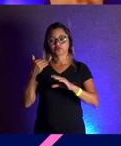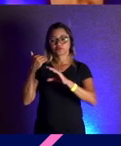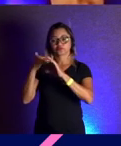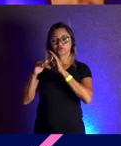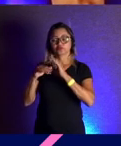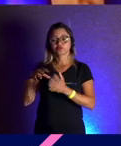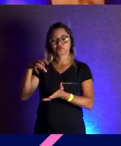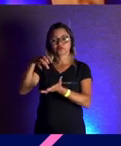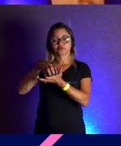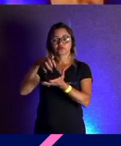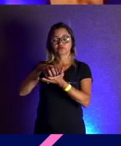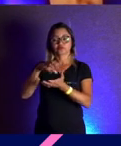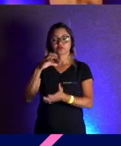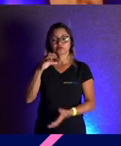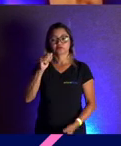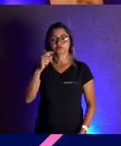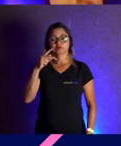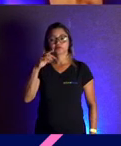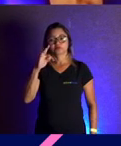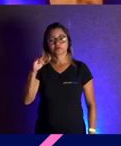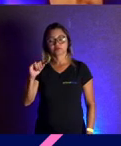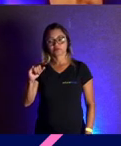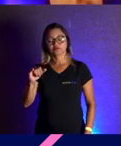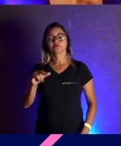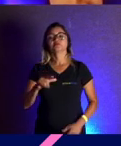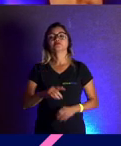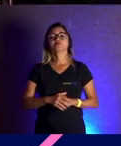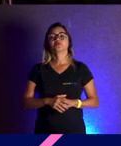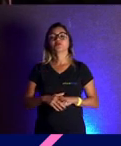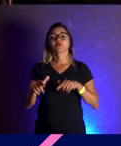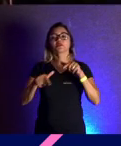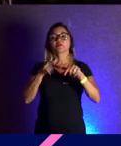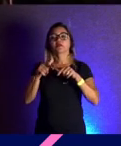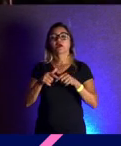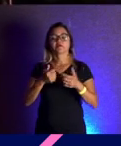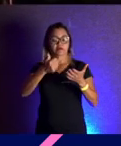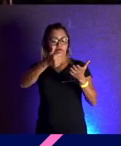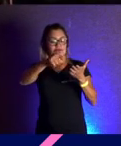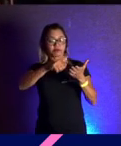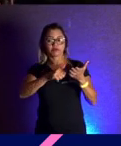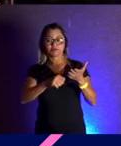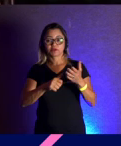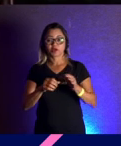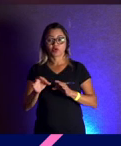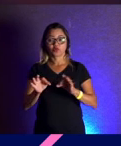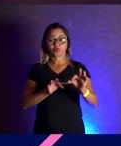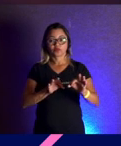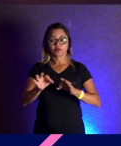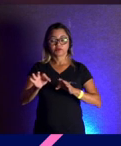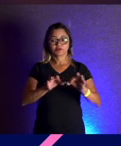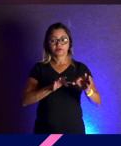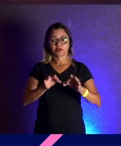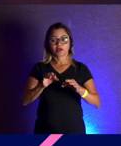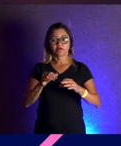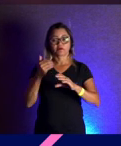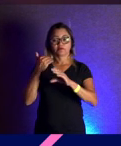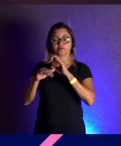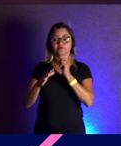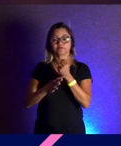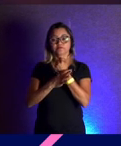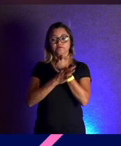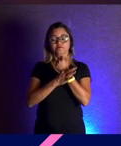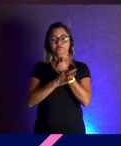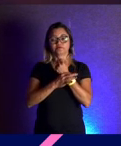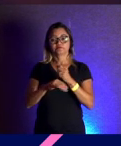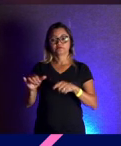and then we would process these reports into summaries and analysis. We would send it on to the Security Council in New York. And then the